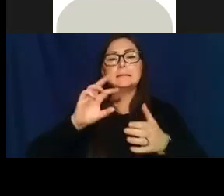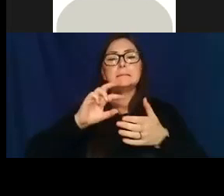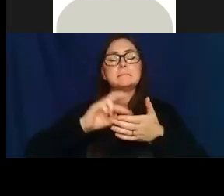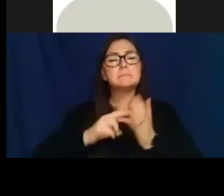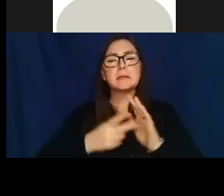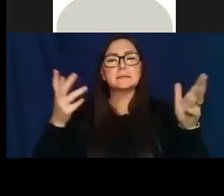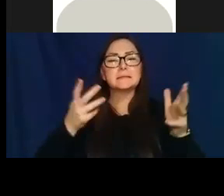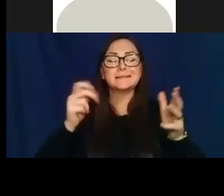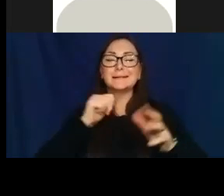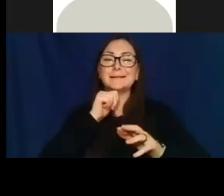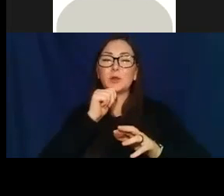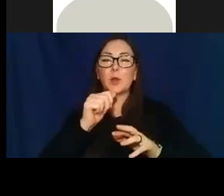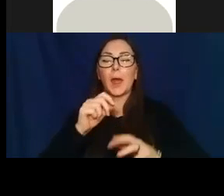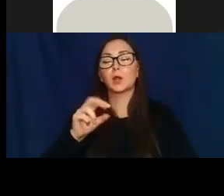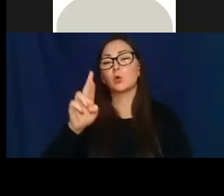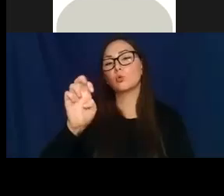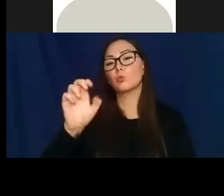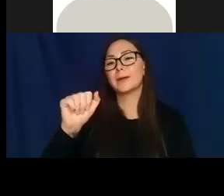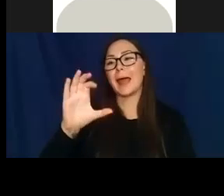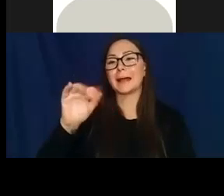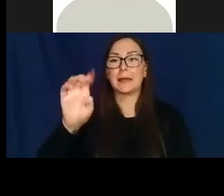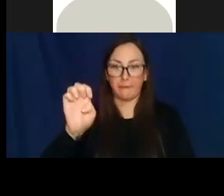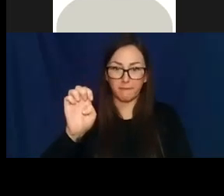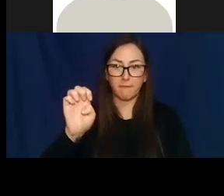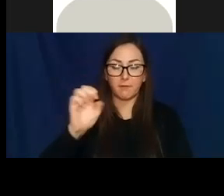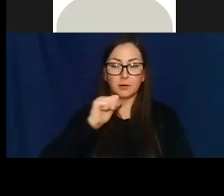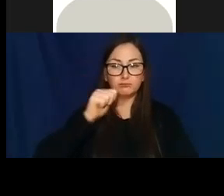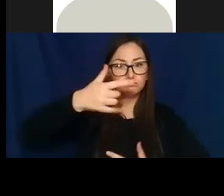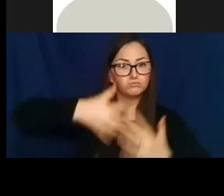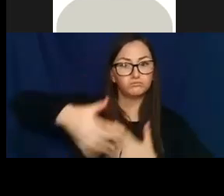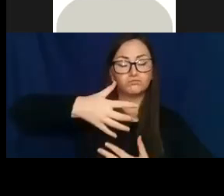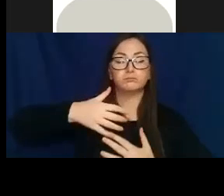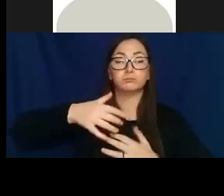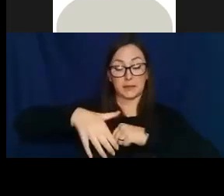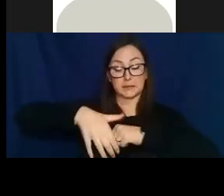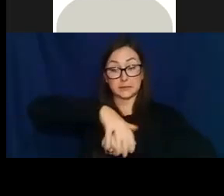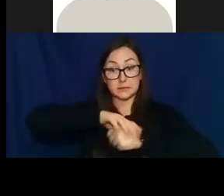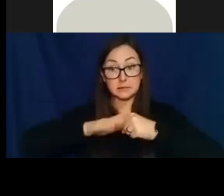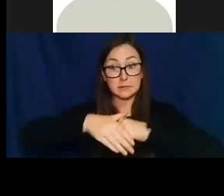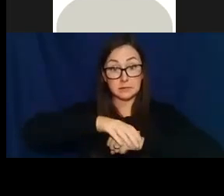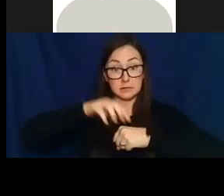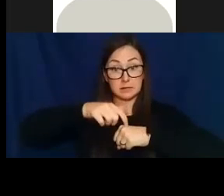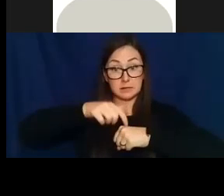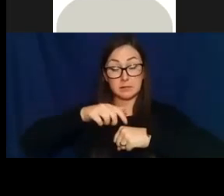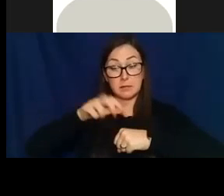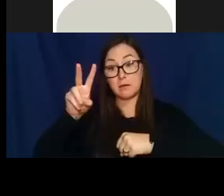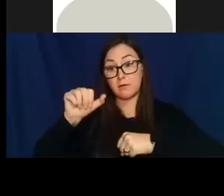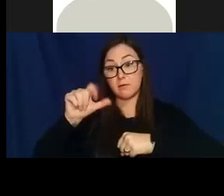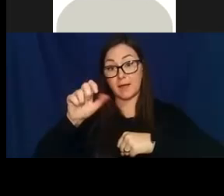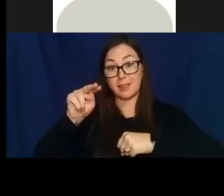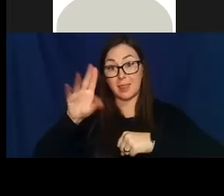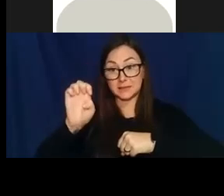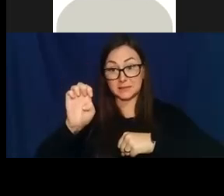very unreactive because the outermost shell, what is denoted as the valence shell, the valence